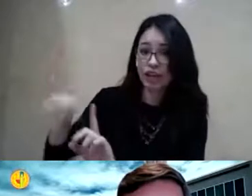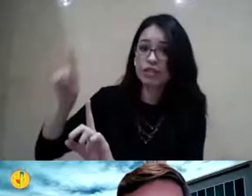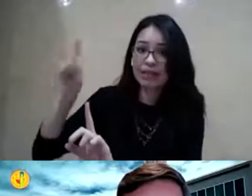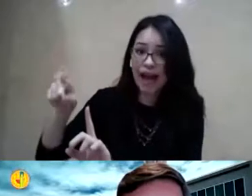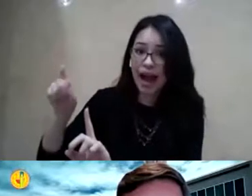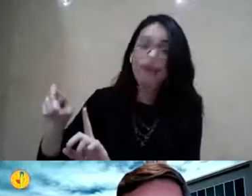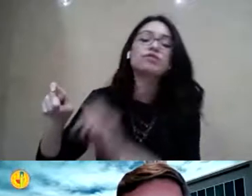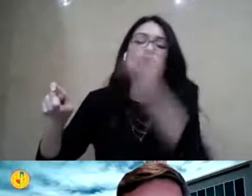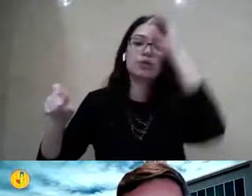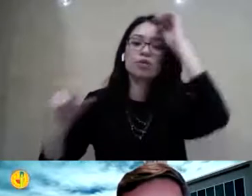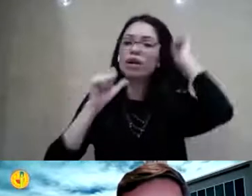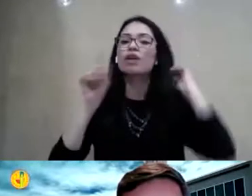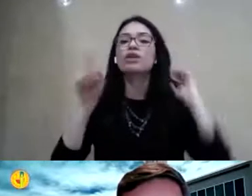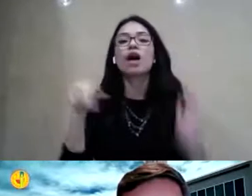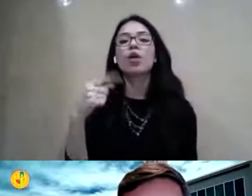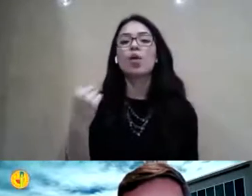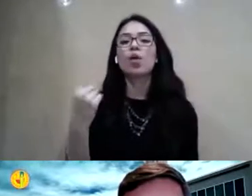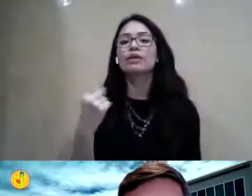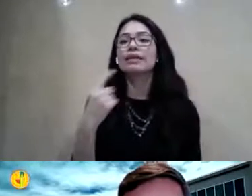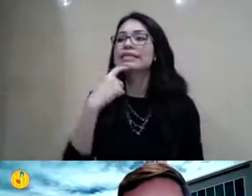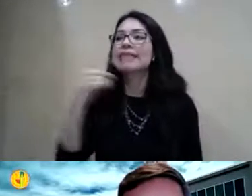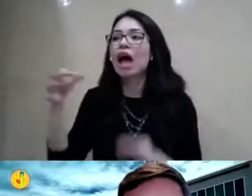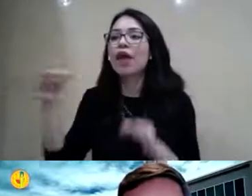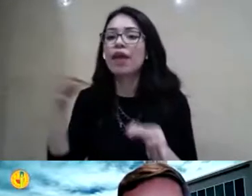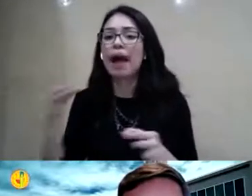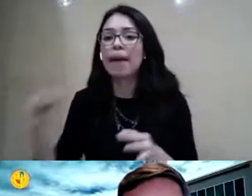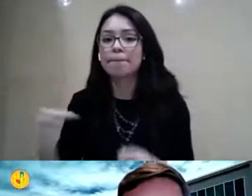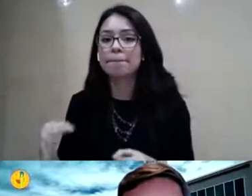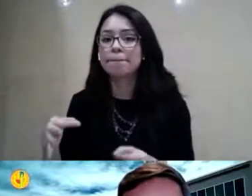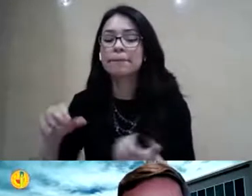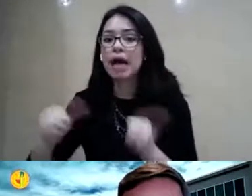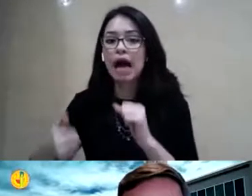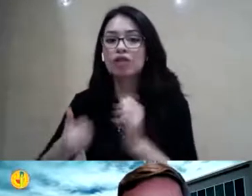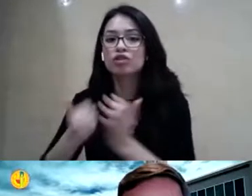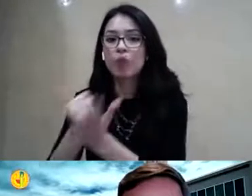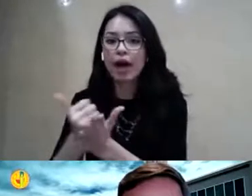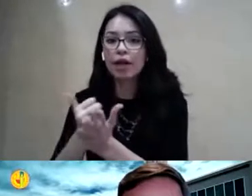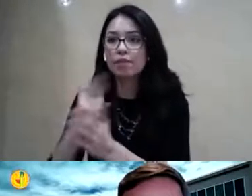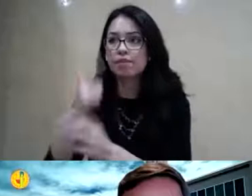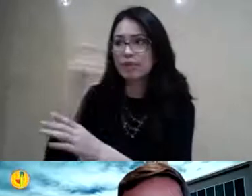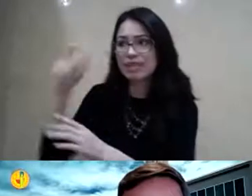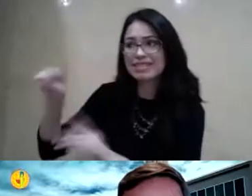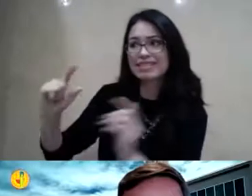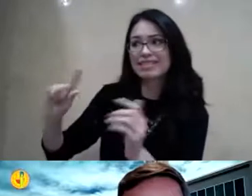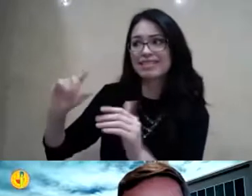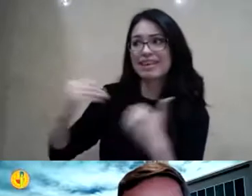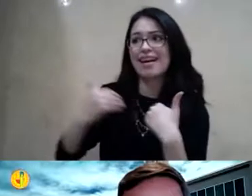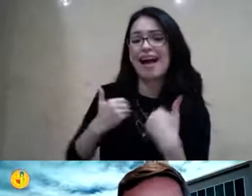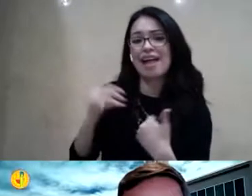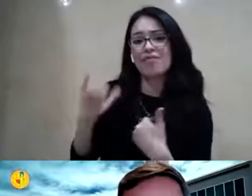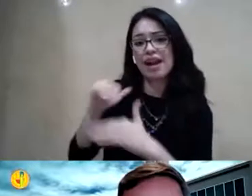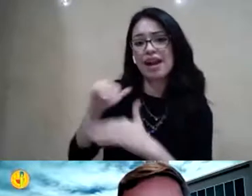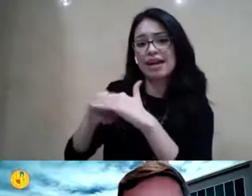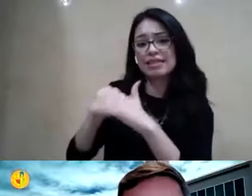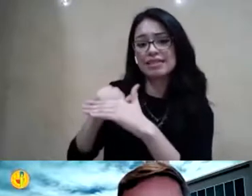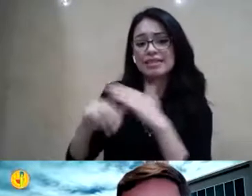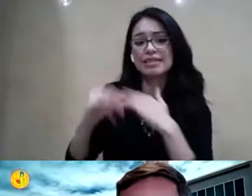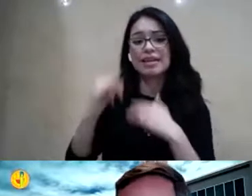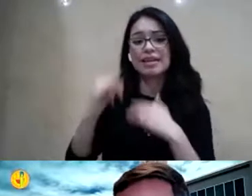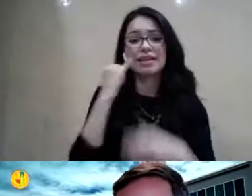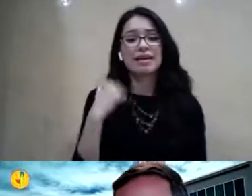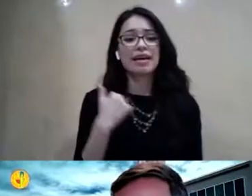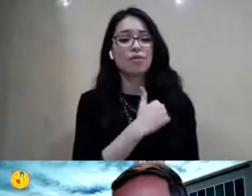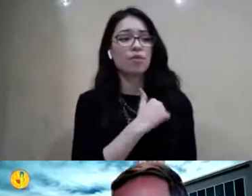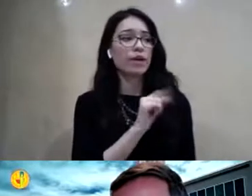how to step up, but where to step up, because they have the technical infrastructure. And if we went to any home in the Los Angeles area, an apartment,